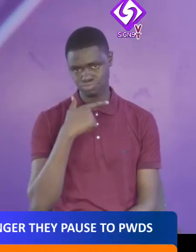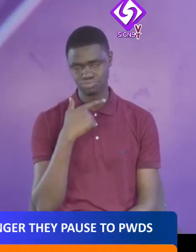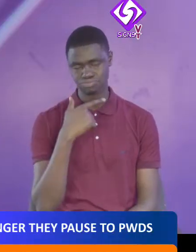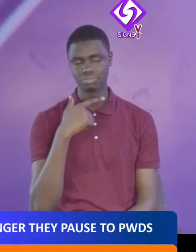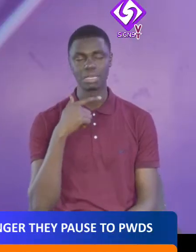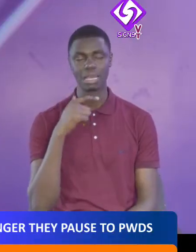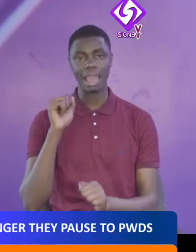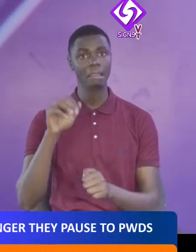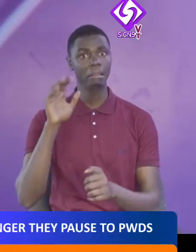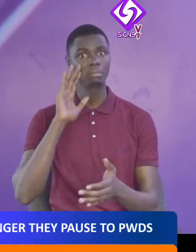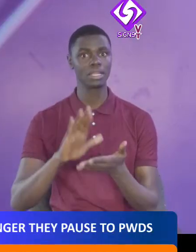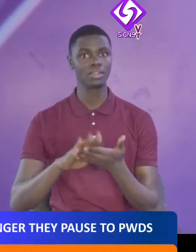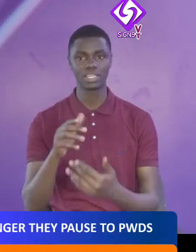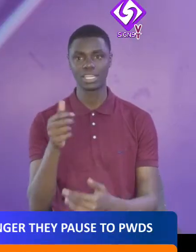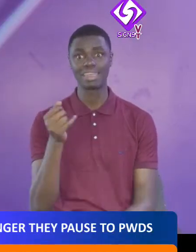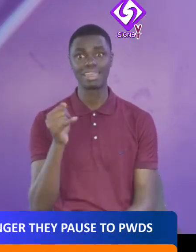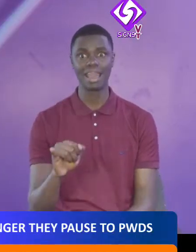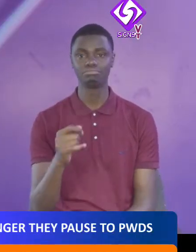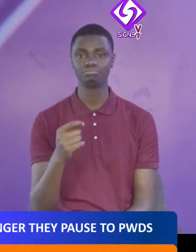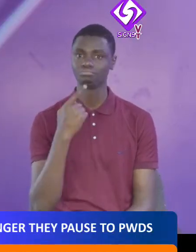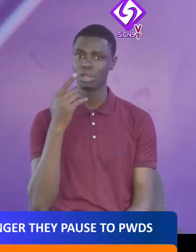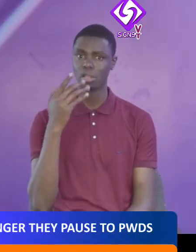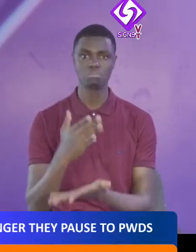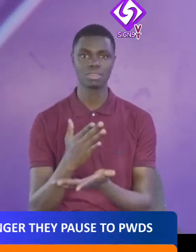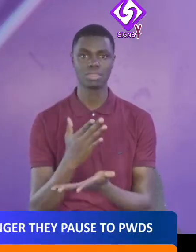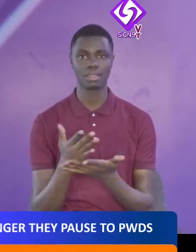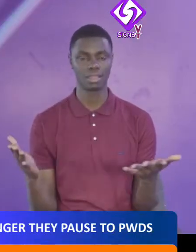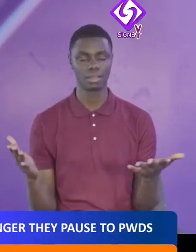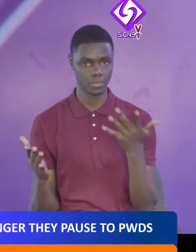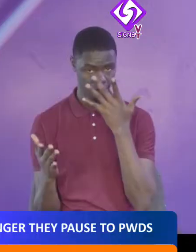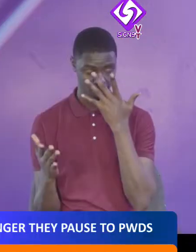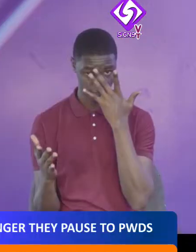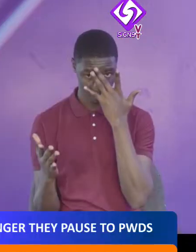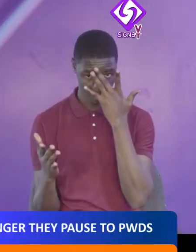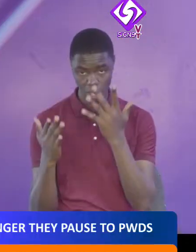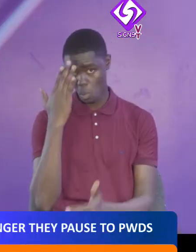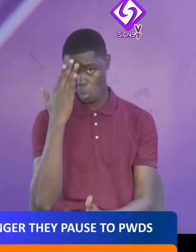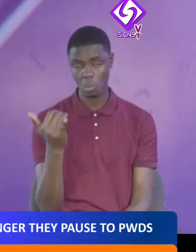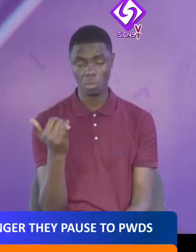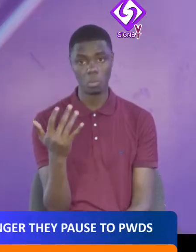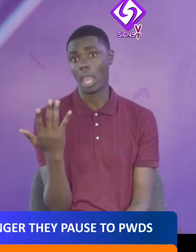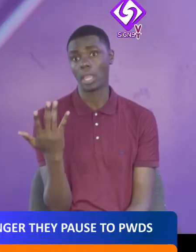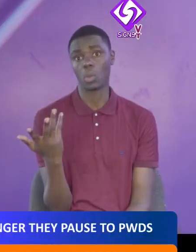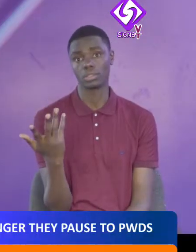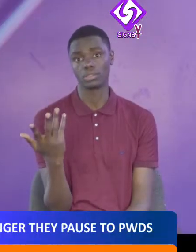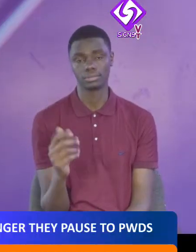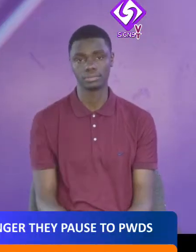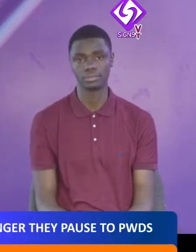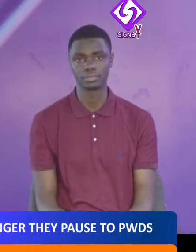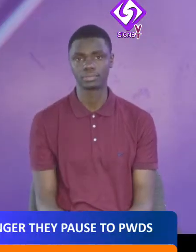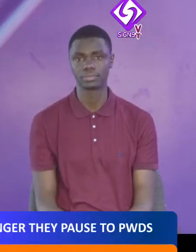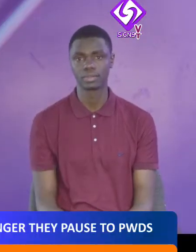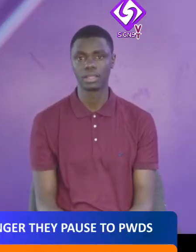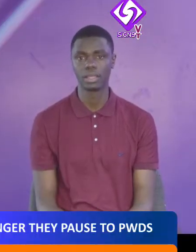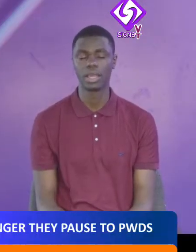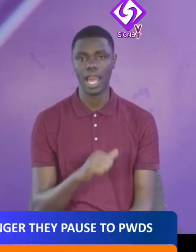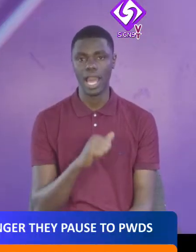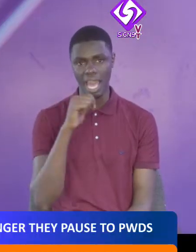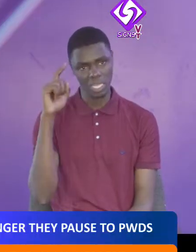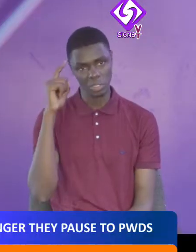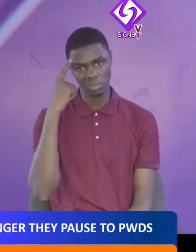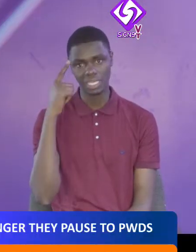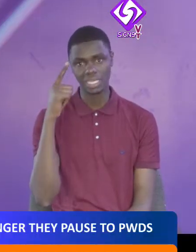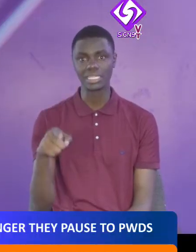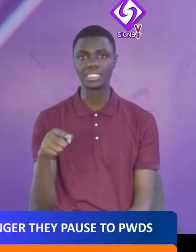believe that the AI is telling me the right thing. Because why not? Because I might not think that it is